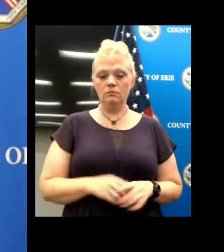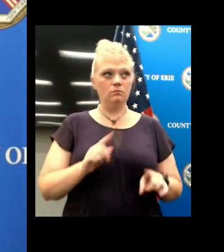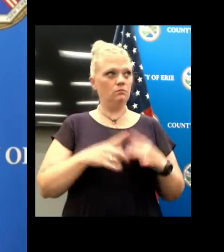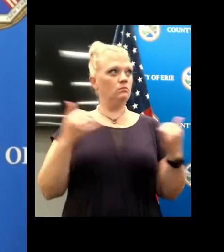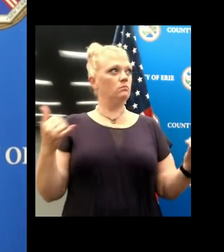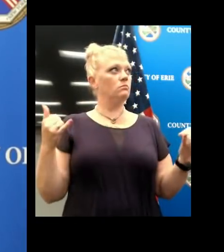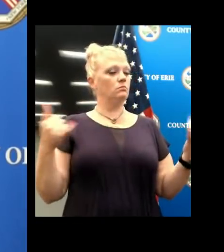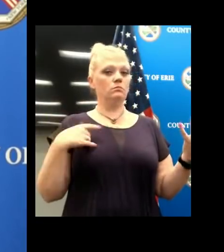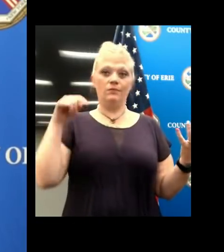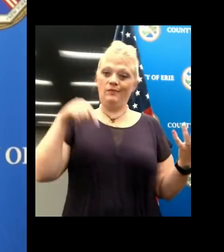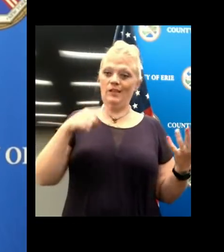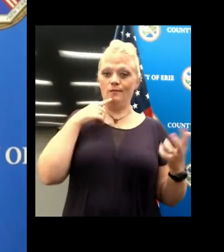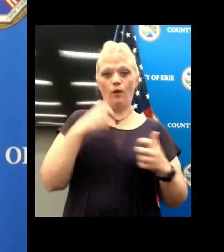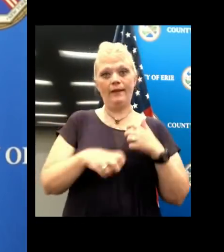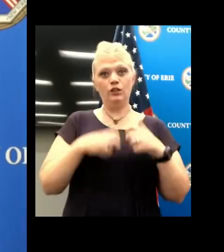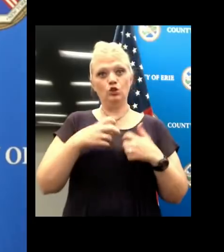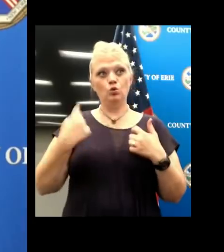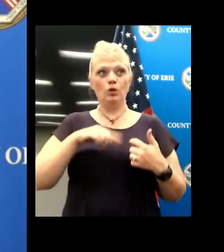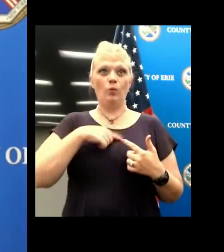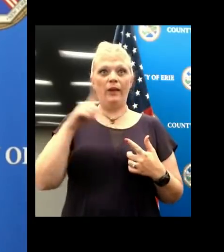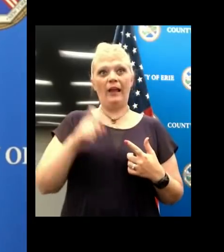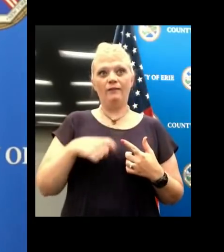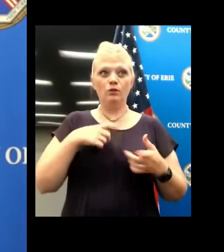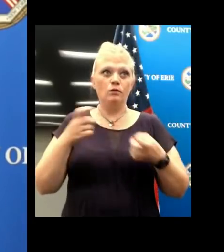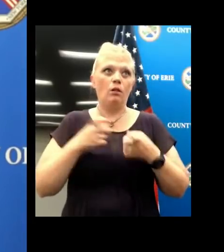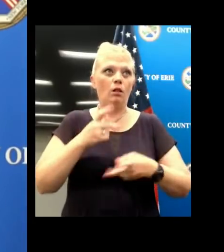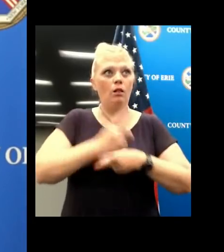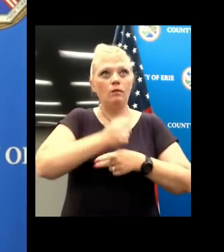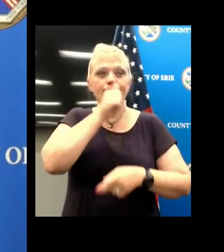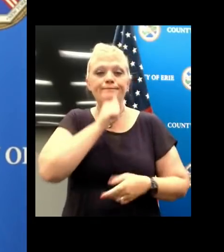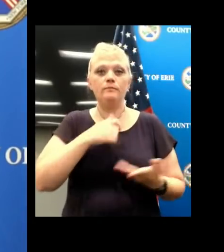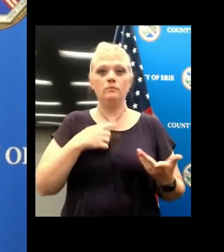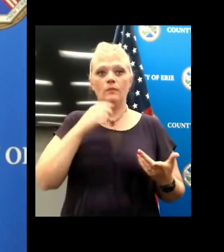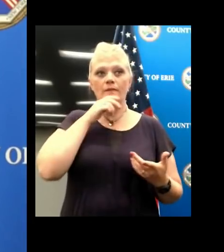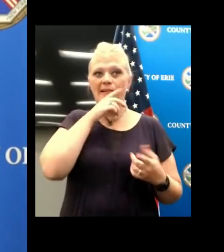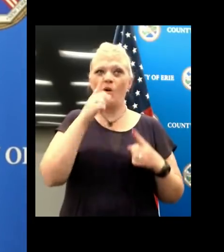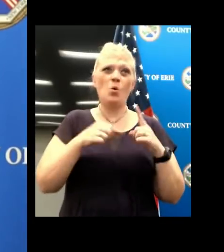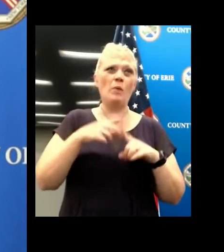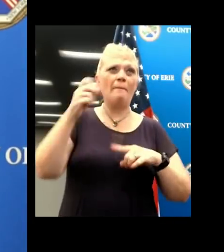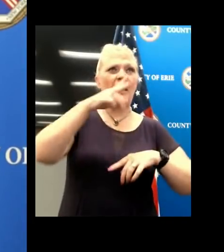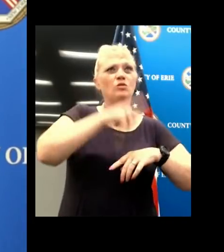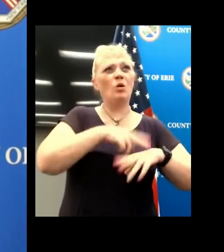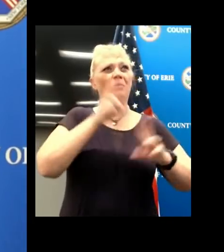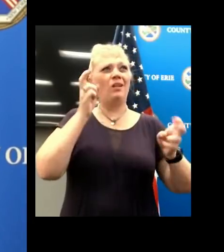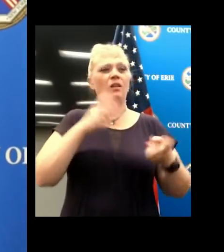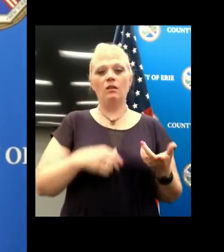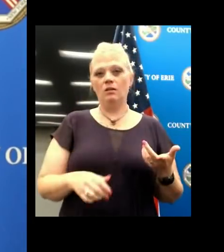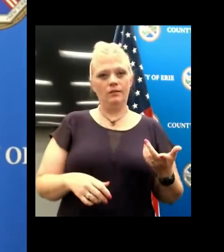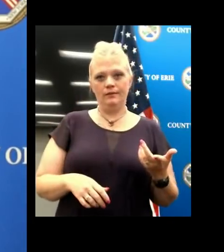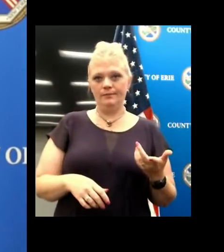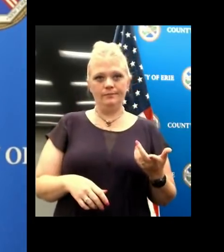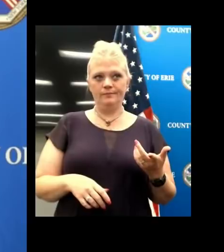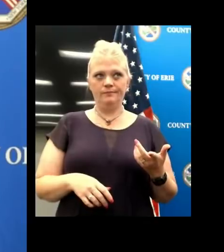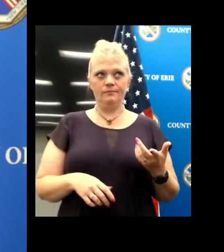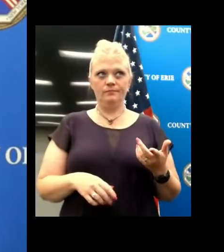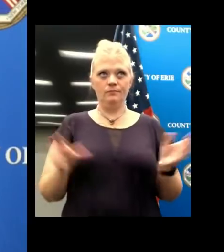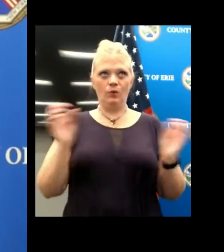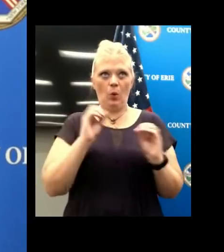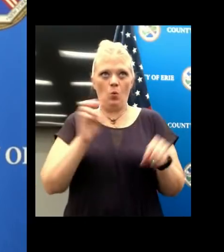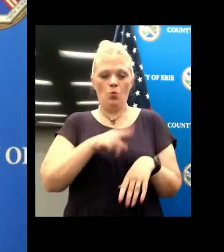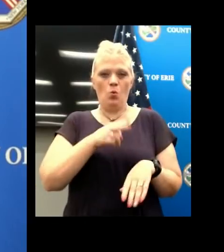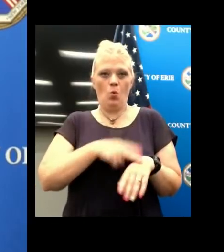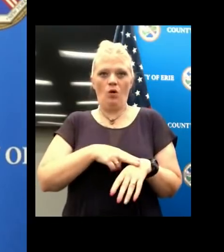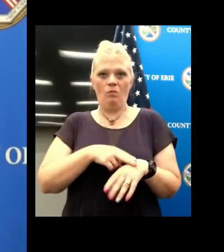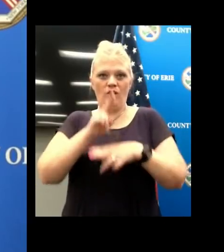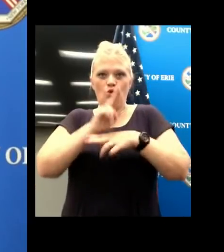and these are the issues that we deal with. I like to talk about, people say, when it's going to get back to normal, and I don't think there's going to be a normal that we're used